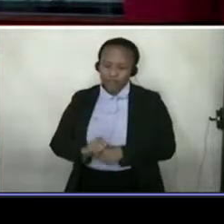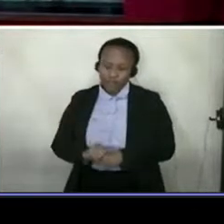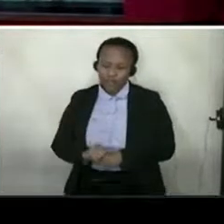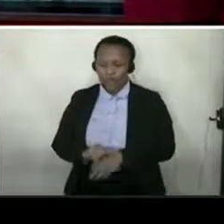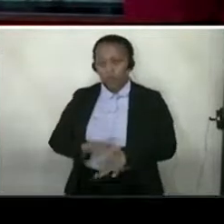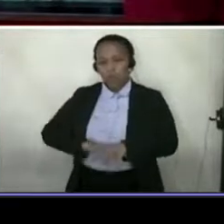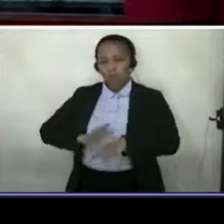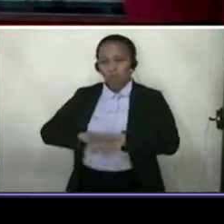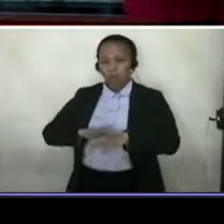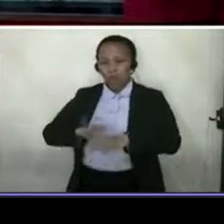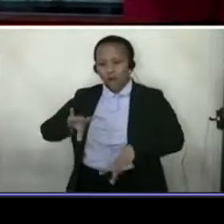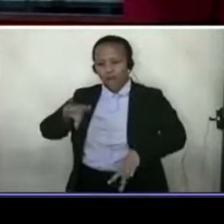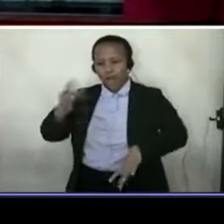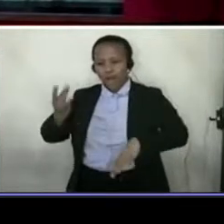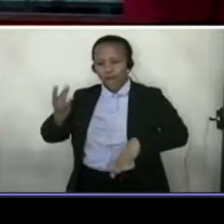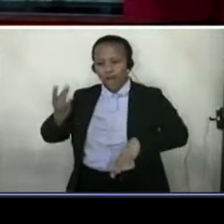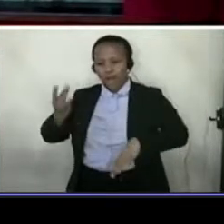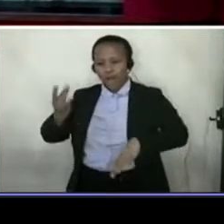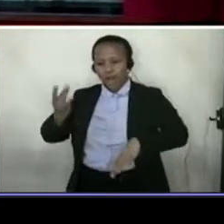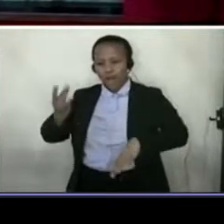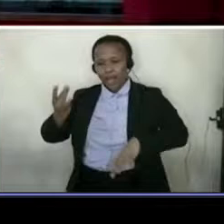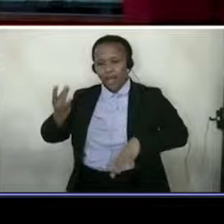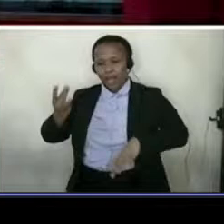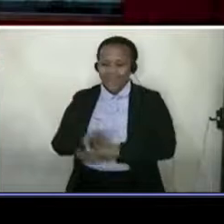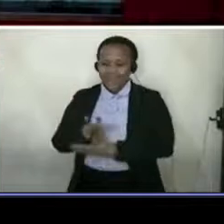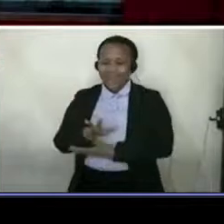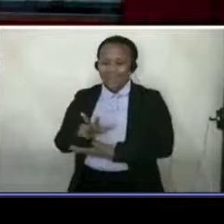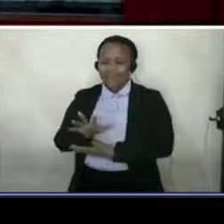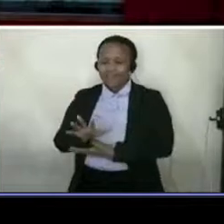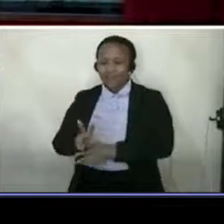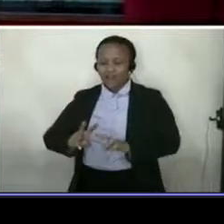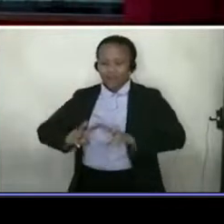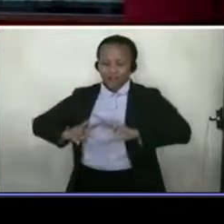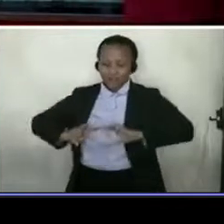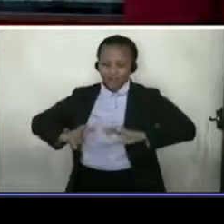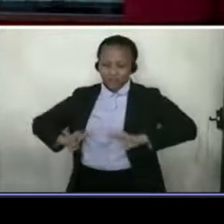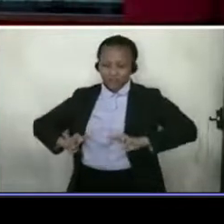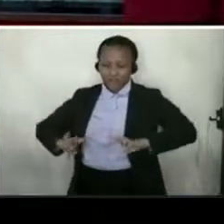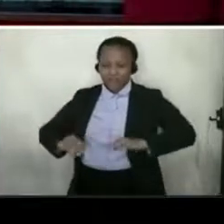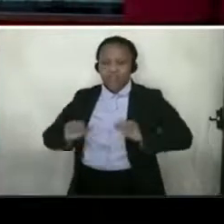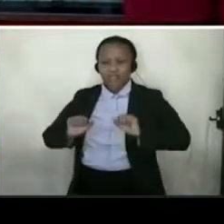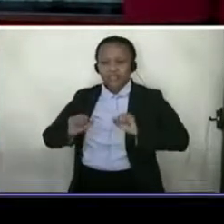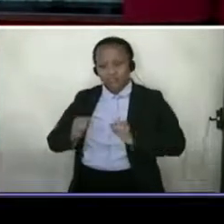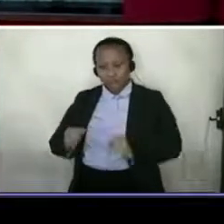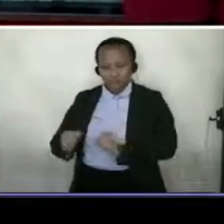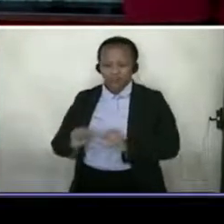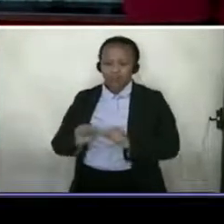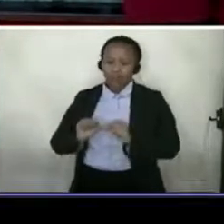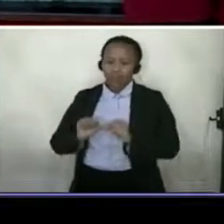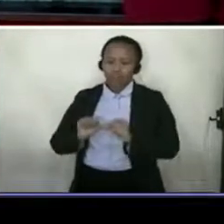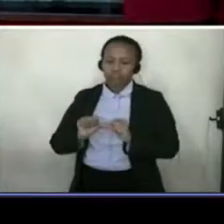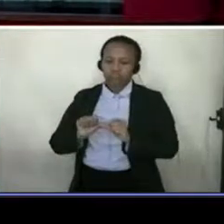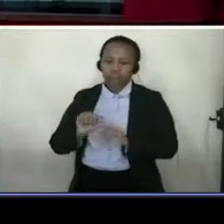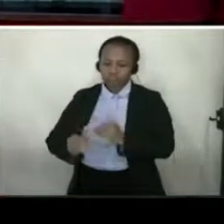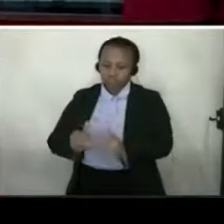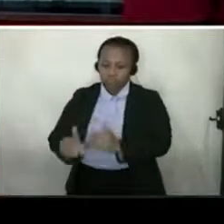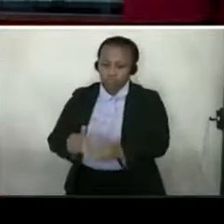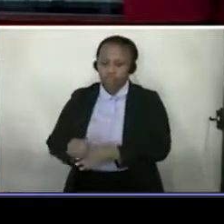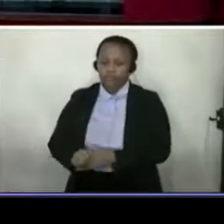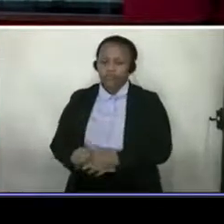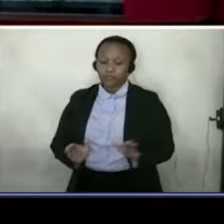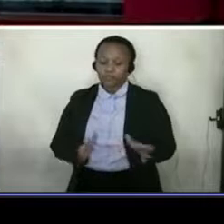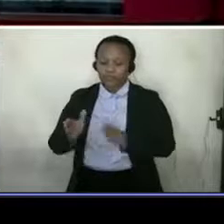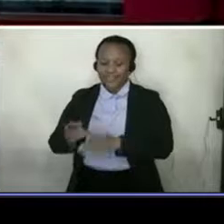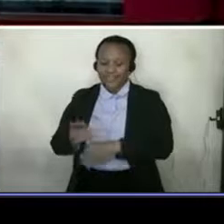indicates that 85 investigations are still in progress, while 39